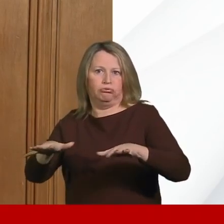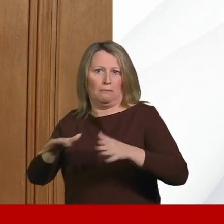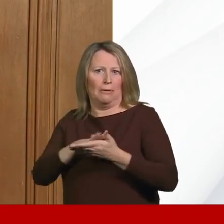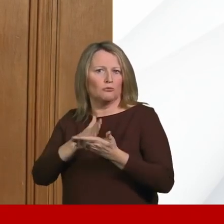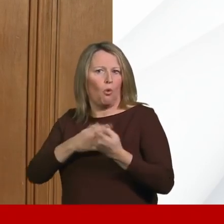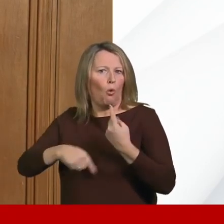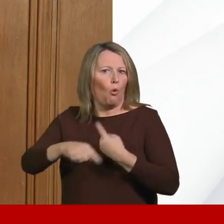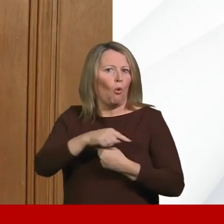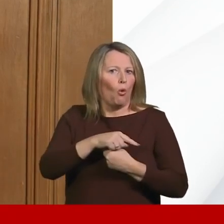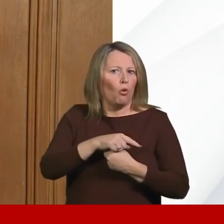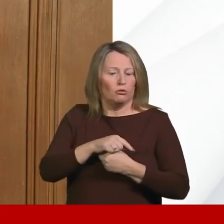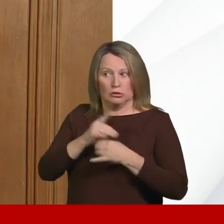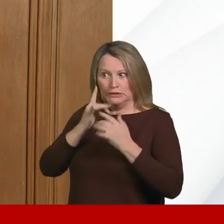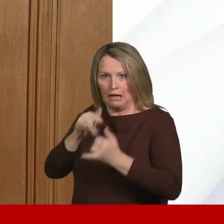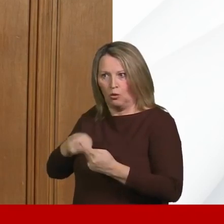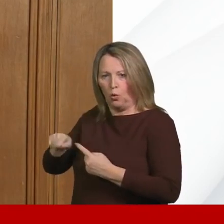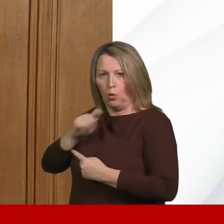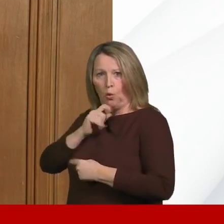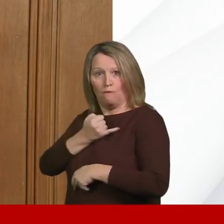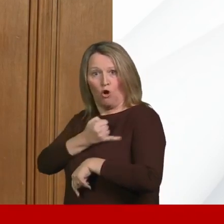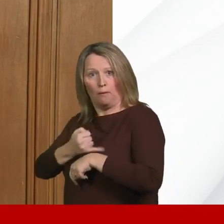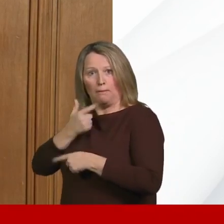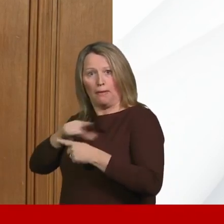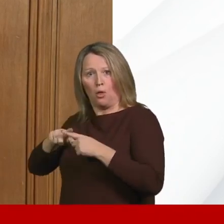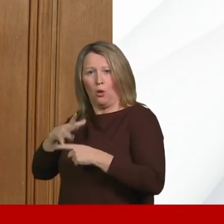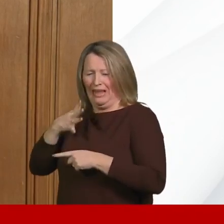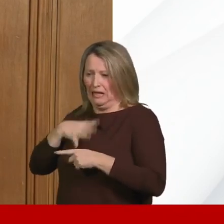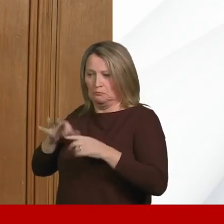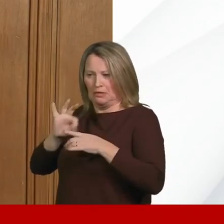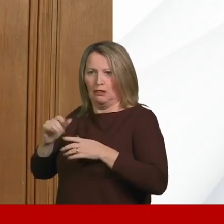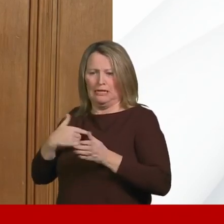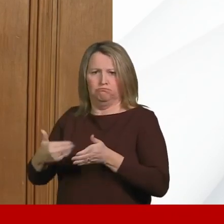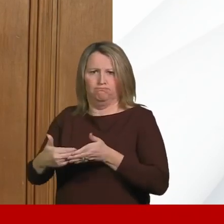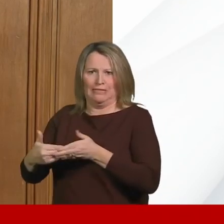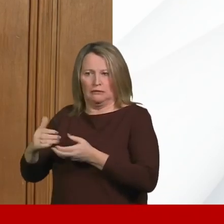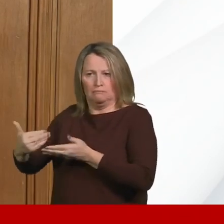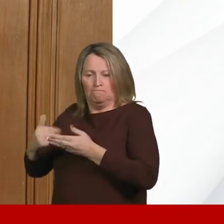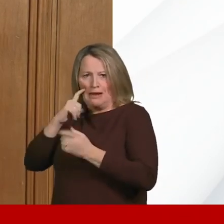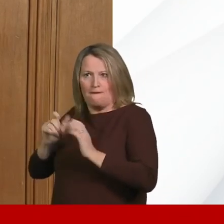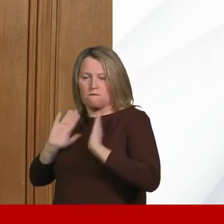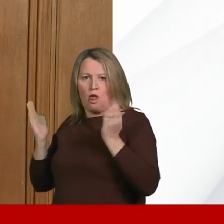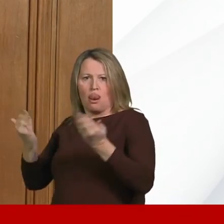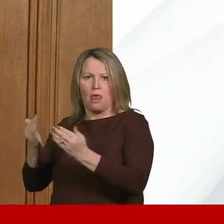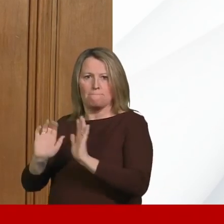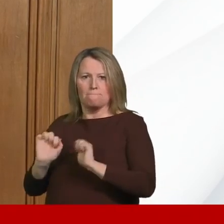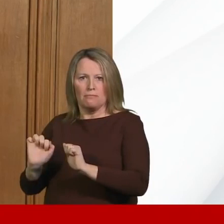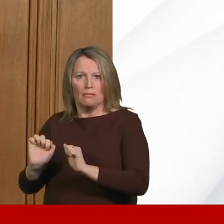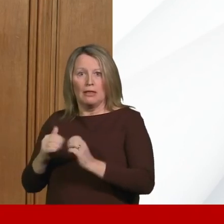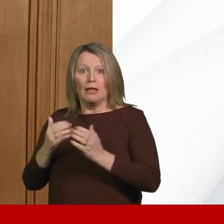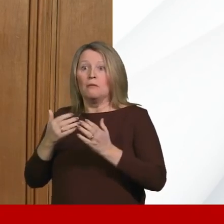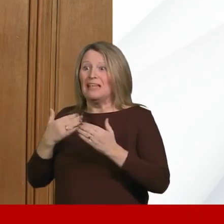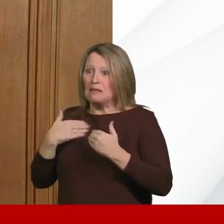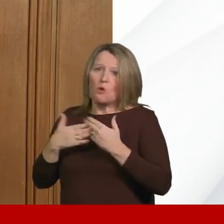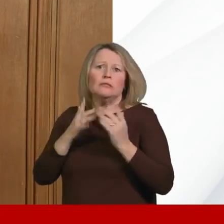roll out more people under those categories, and it's important that we don't end up with everyone coming to hospital to be tested for all the reasons we've talked